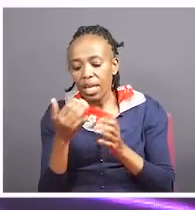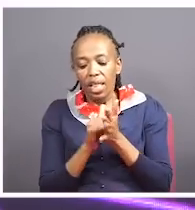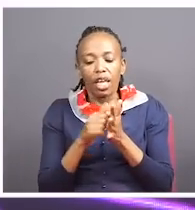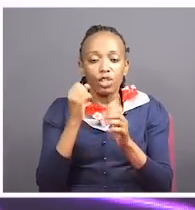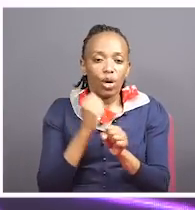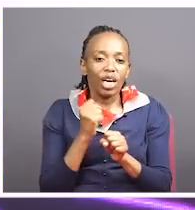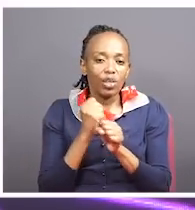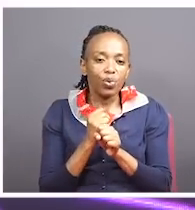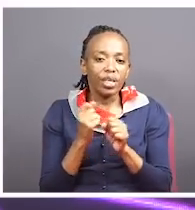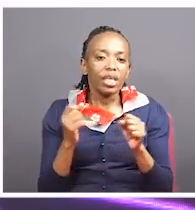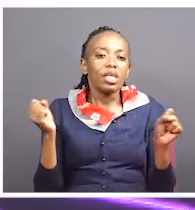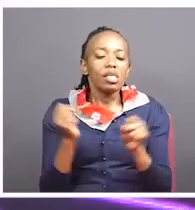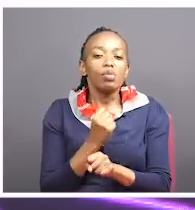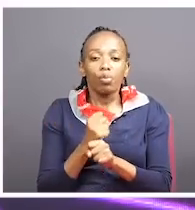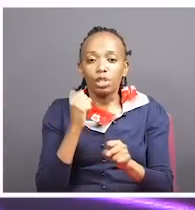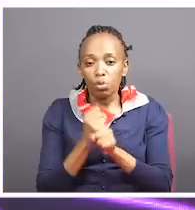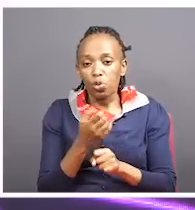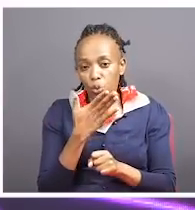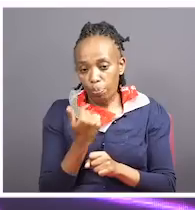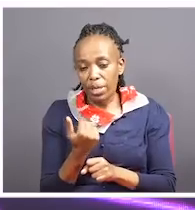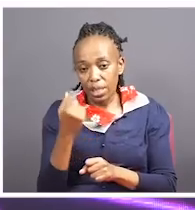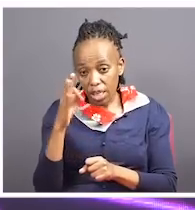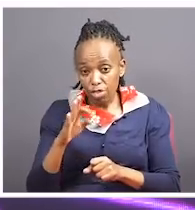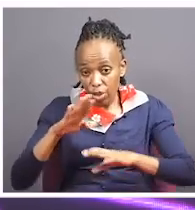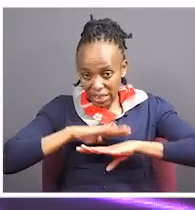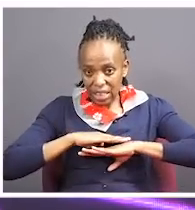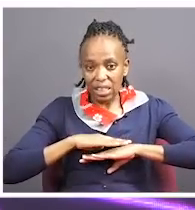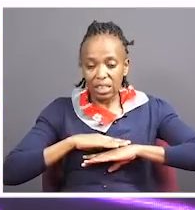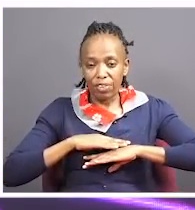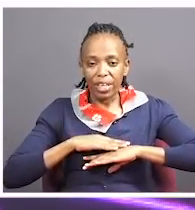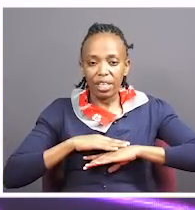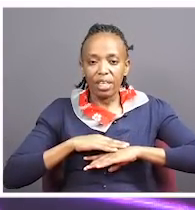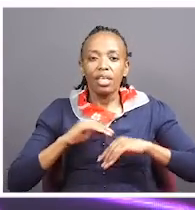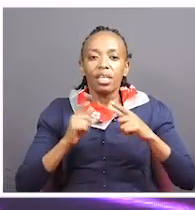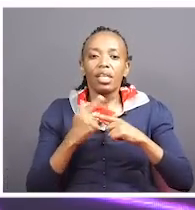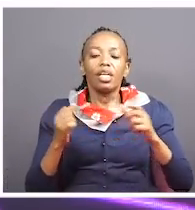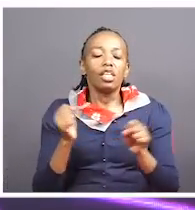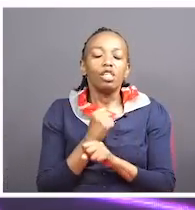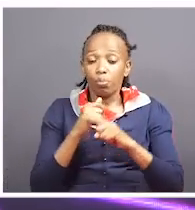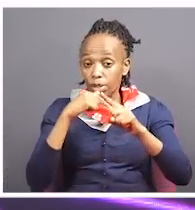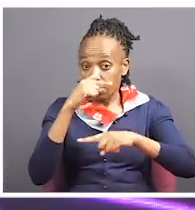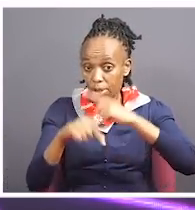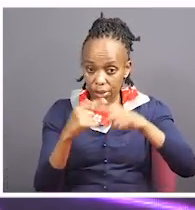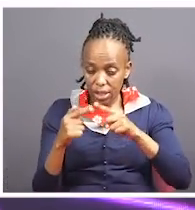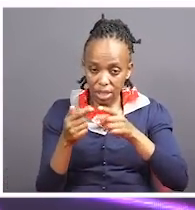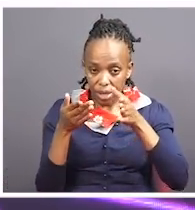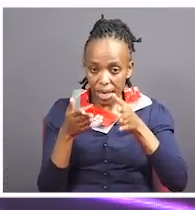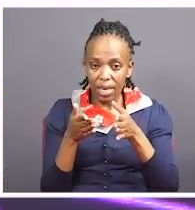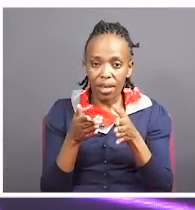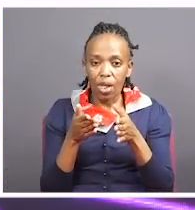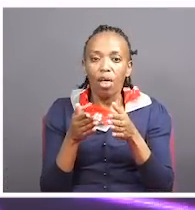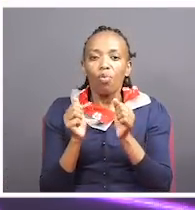little that you are doing, you cannot do better. If you are satisfied, you cannot move forward.